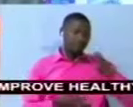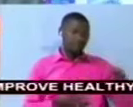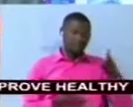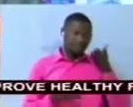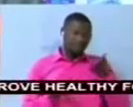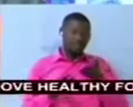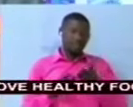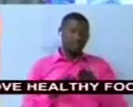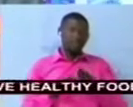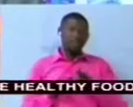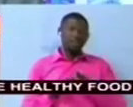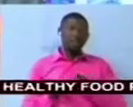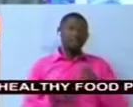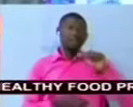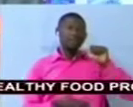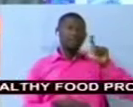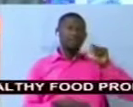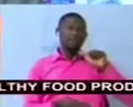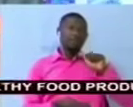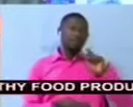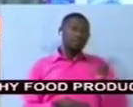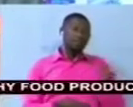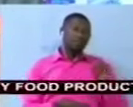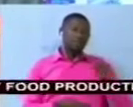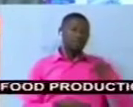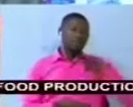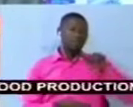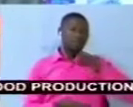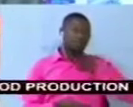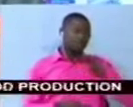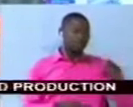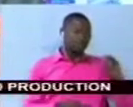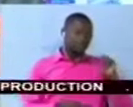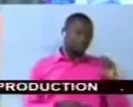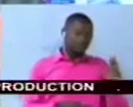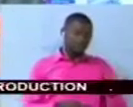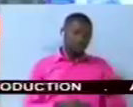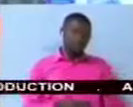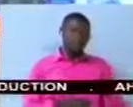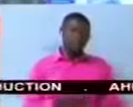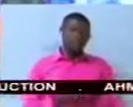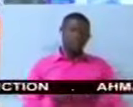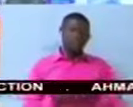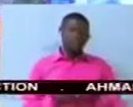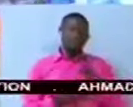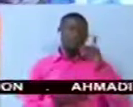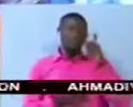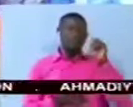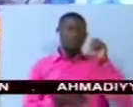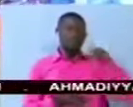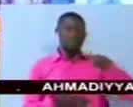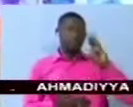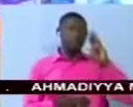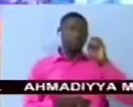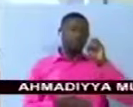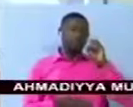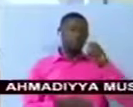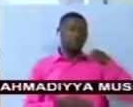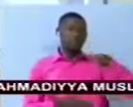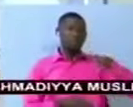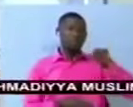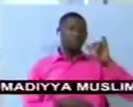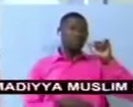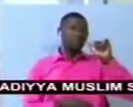ni ñepp jamono ji ñu nga fa woon. Ñepp nga tok ci etabit yi. They were all sitting there. Did any one of